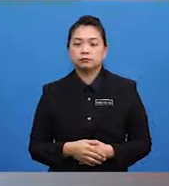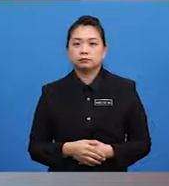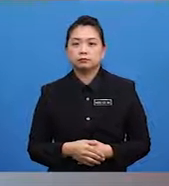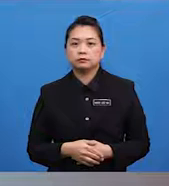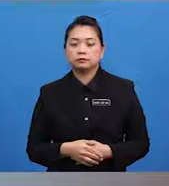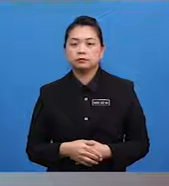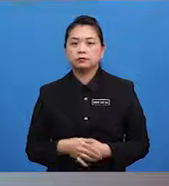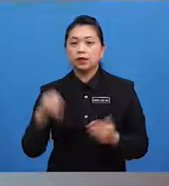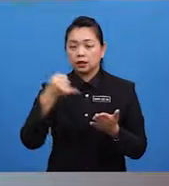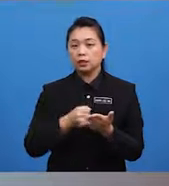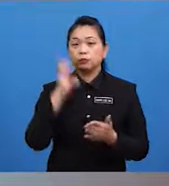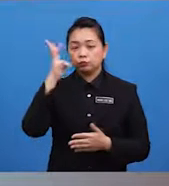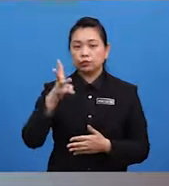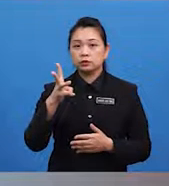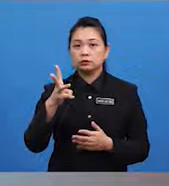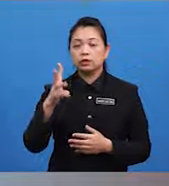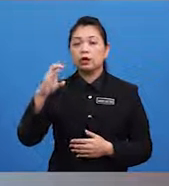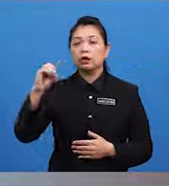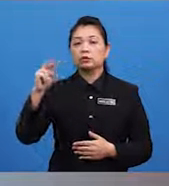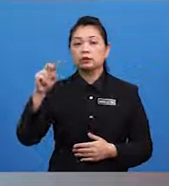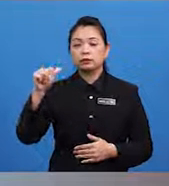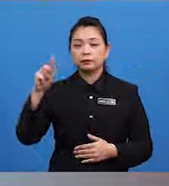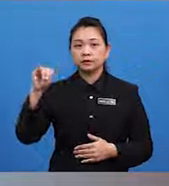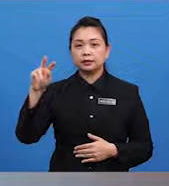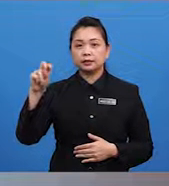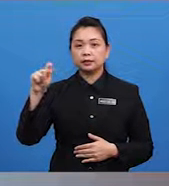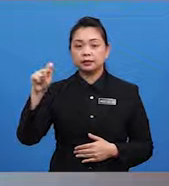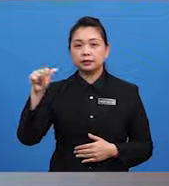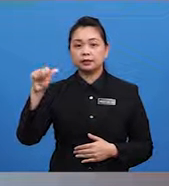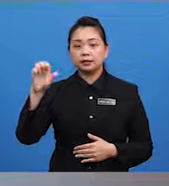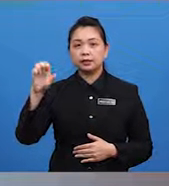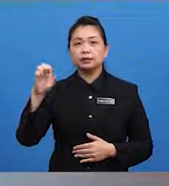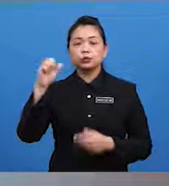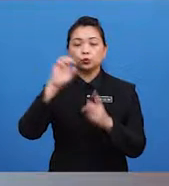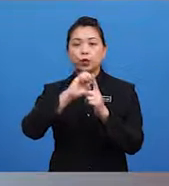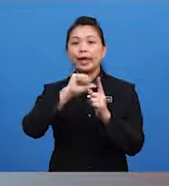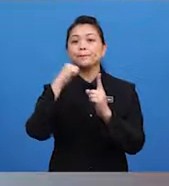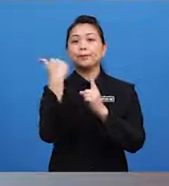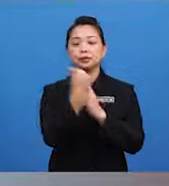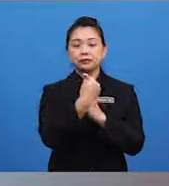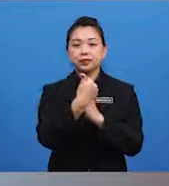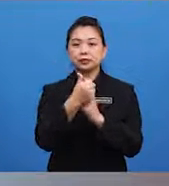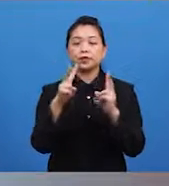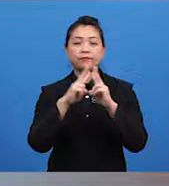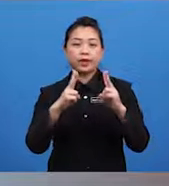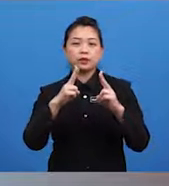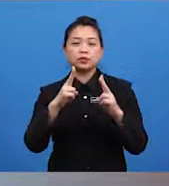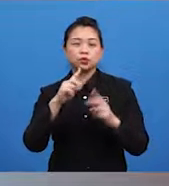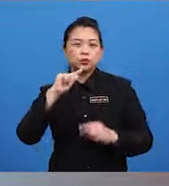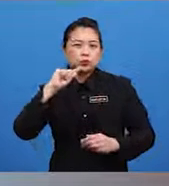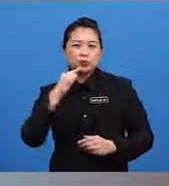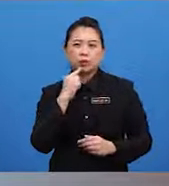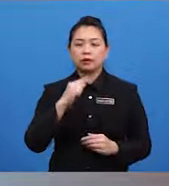would contaminate the atmosphere of the whole building. It refers to the very strong smell of